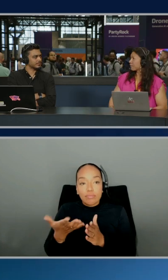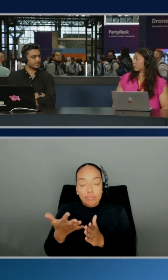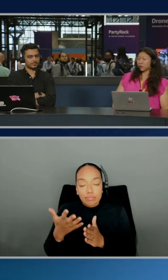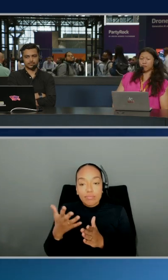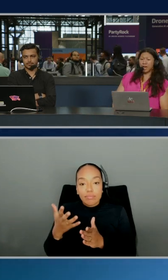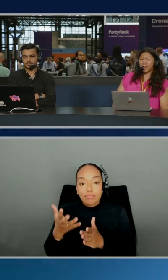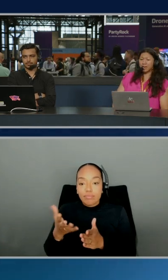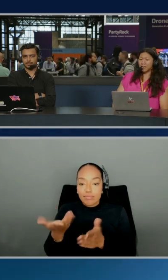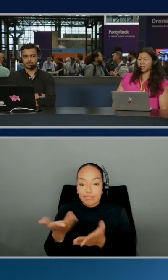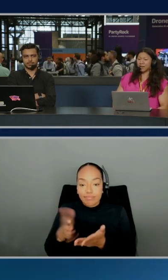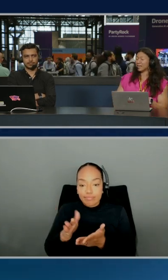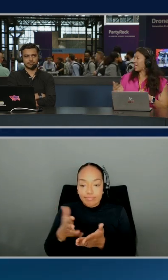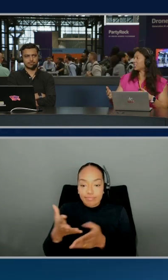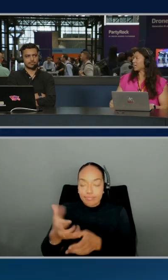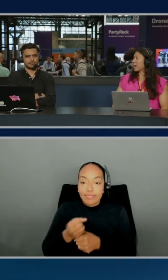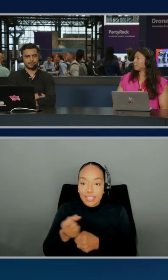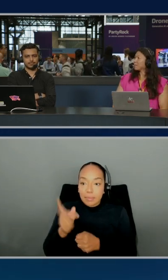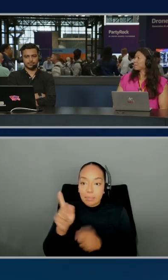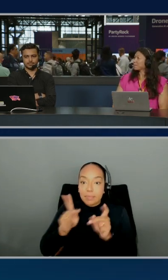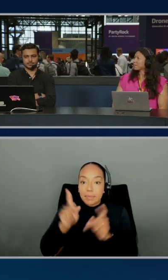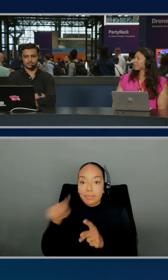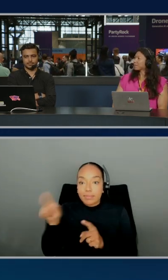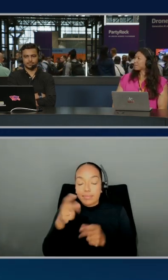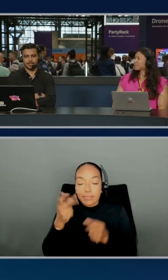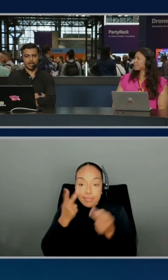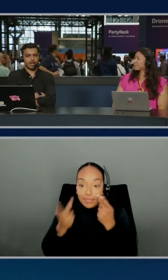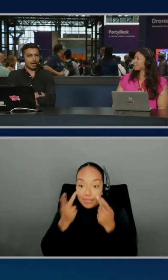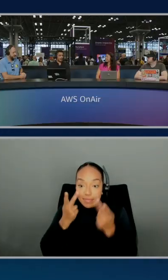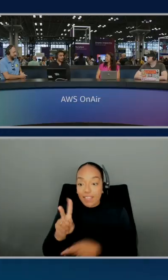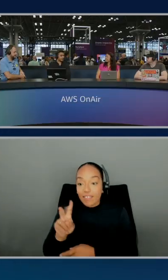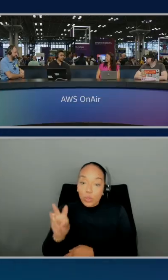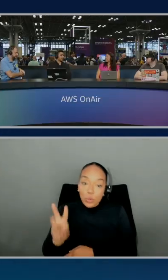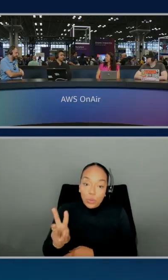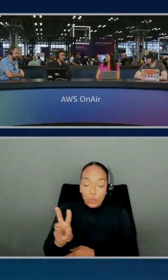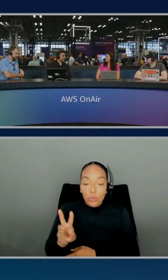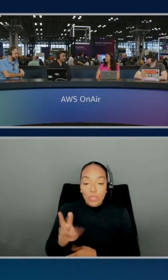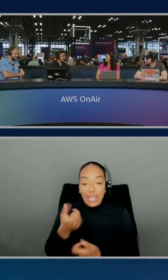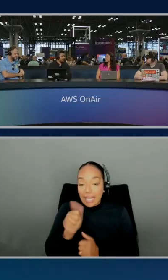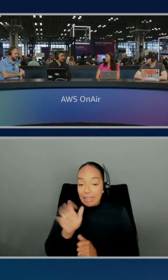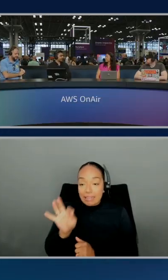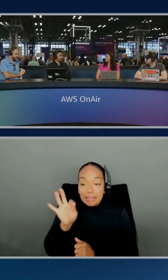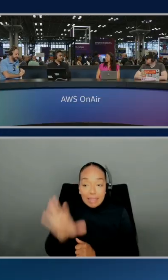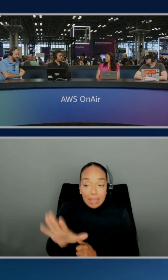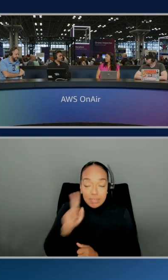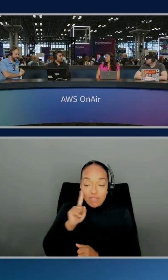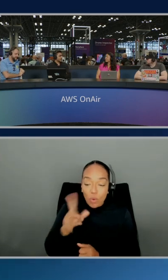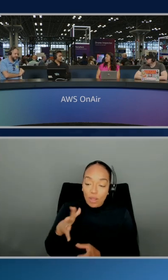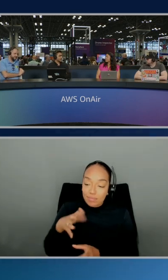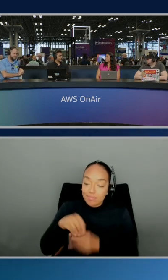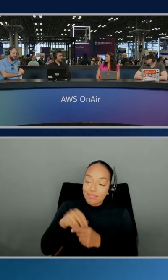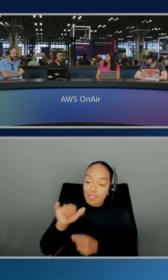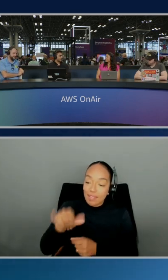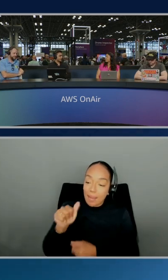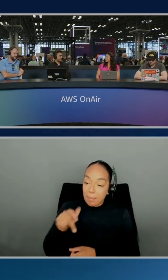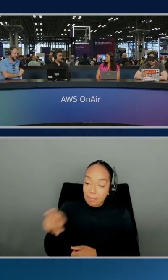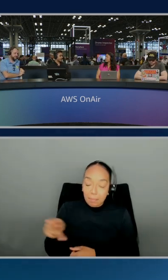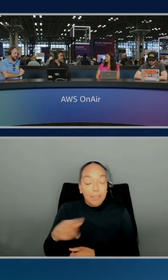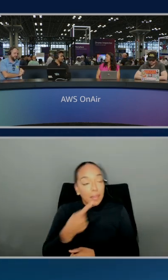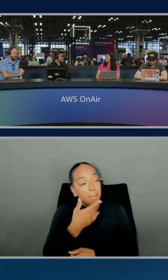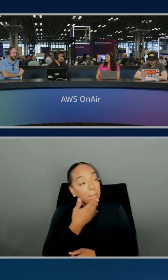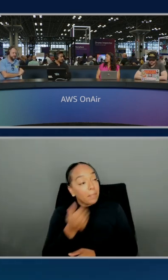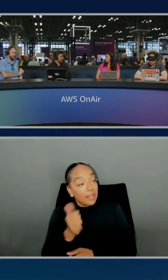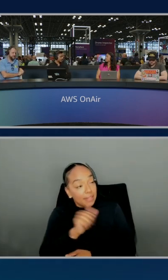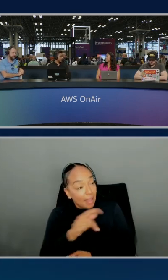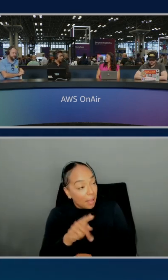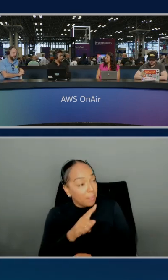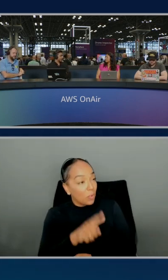tips for creating an engaging app? I think the best apps are the ones that solve daily